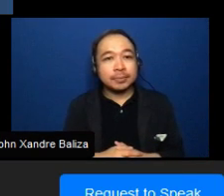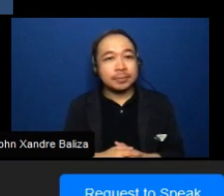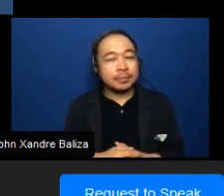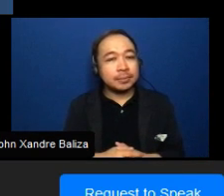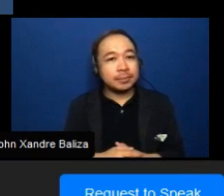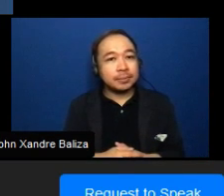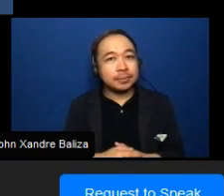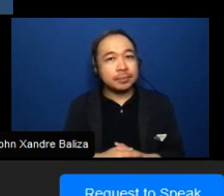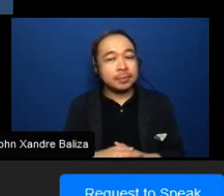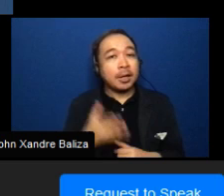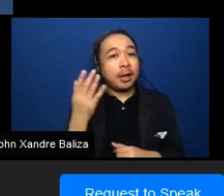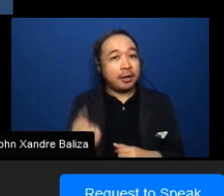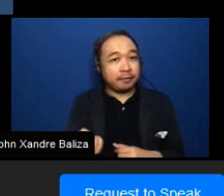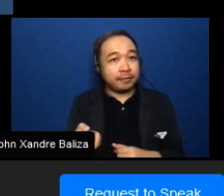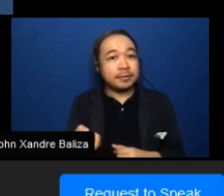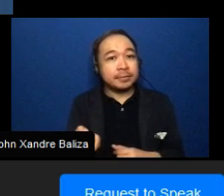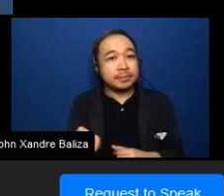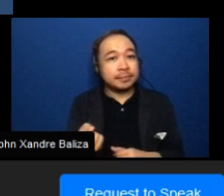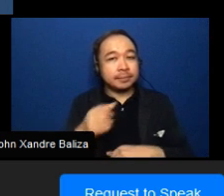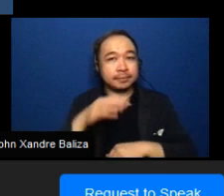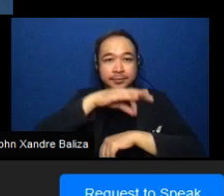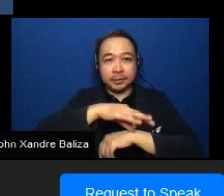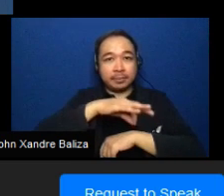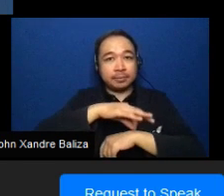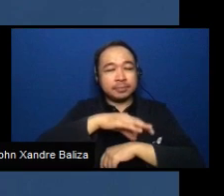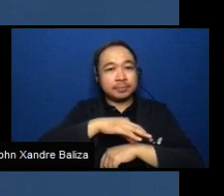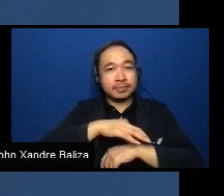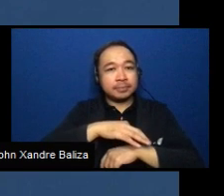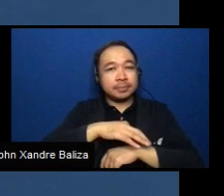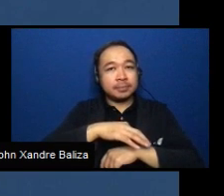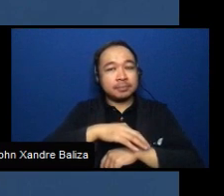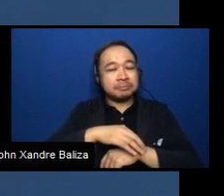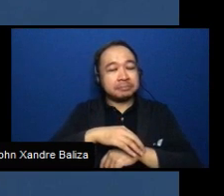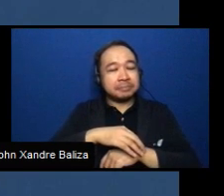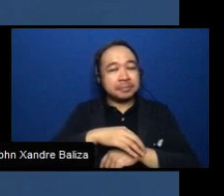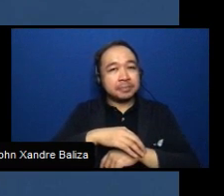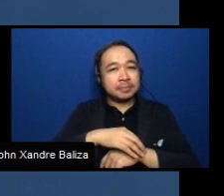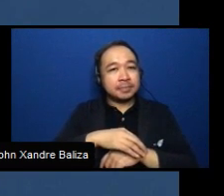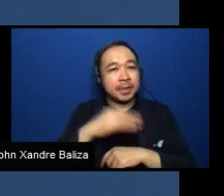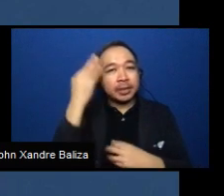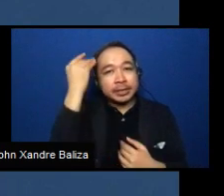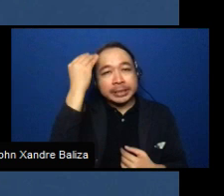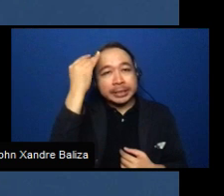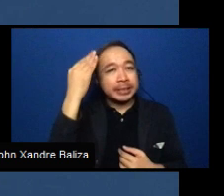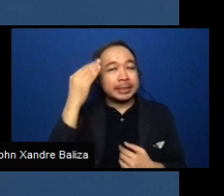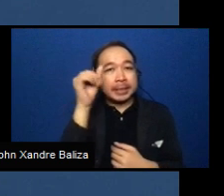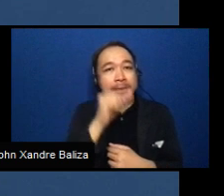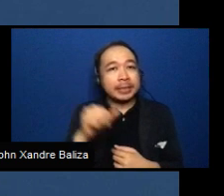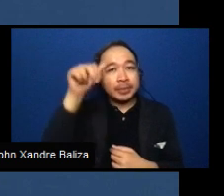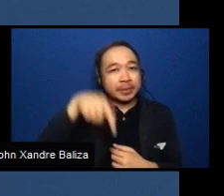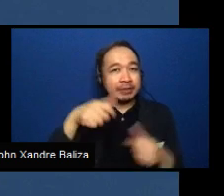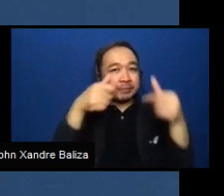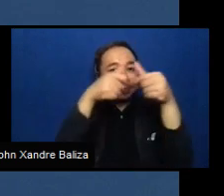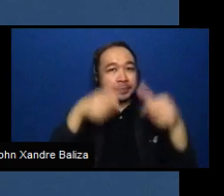have now time to consider the Asia Pacific Indicator Framework for